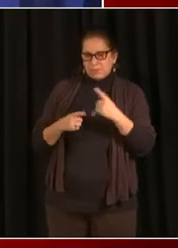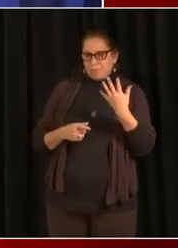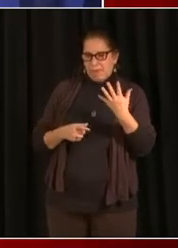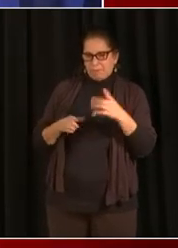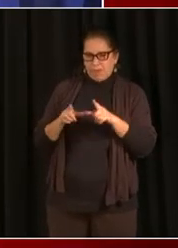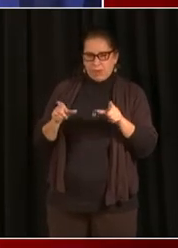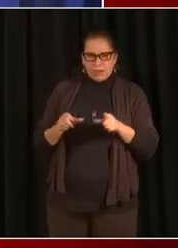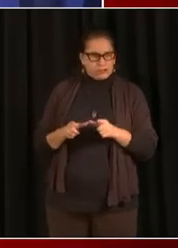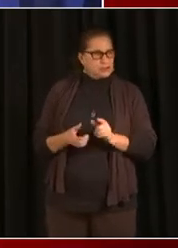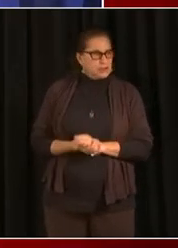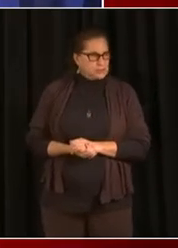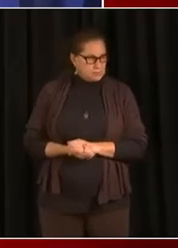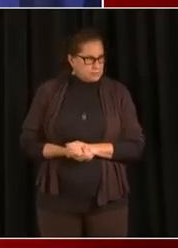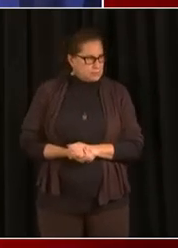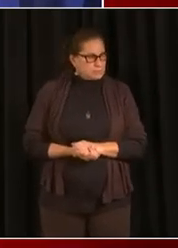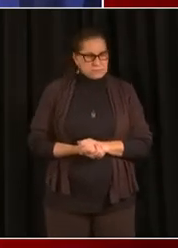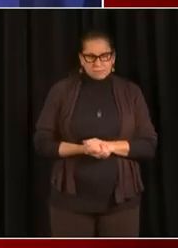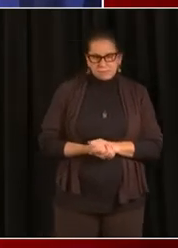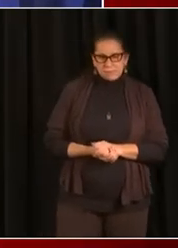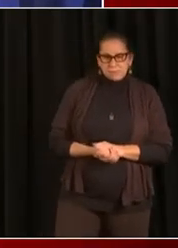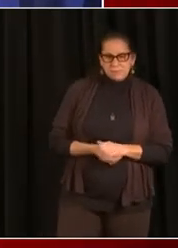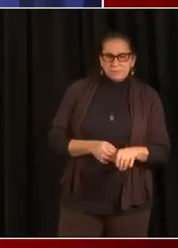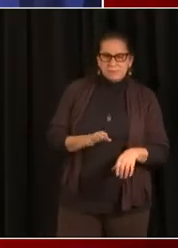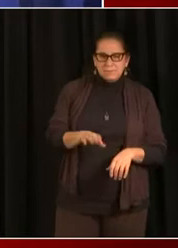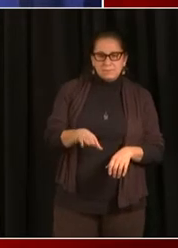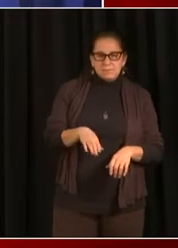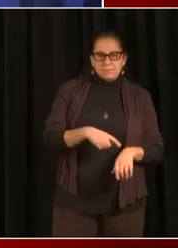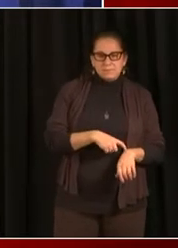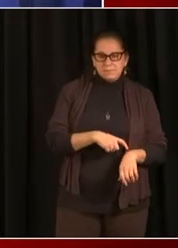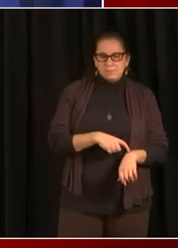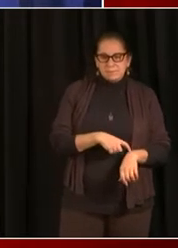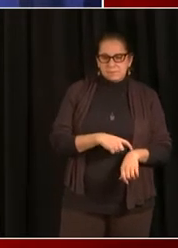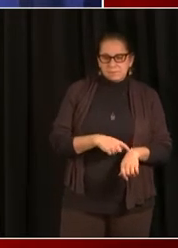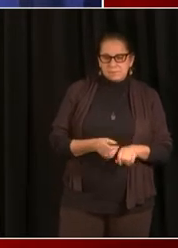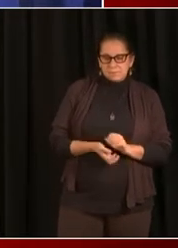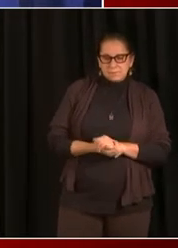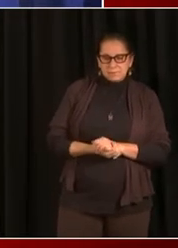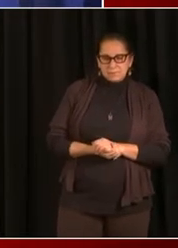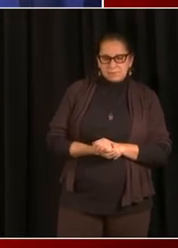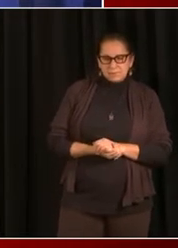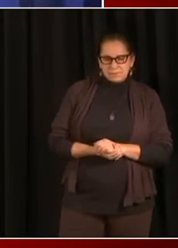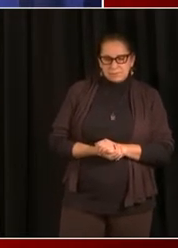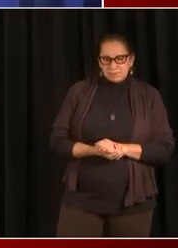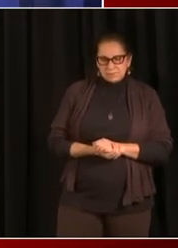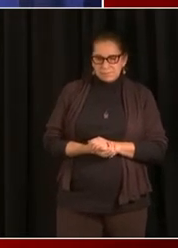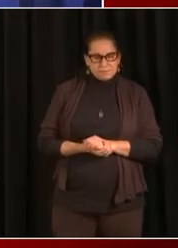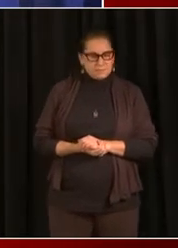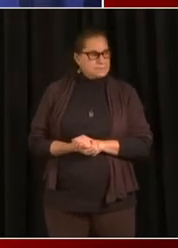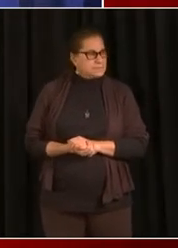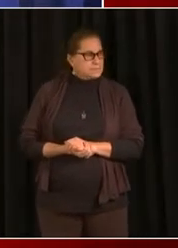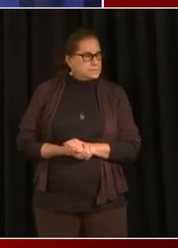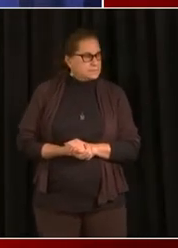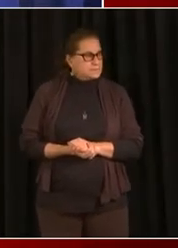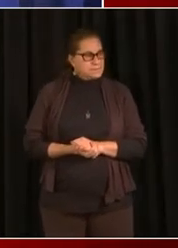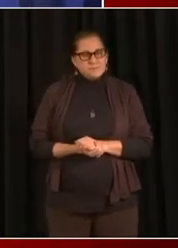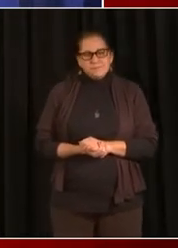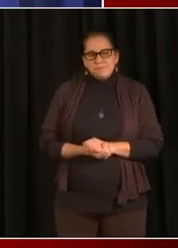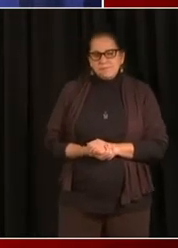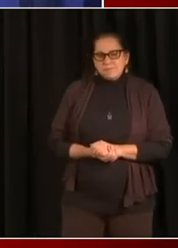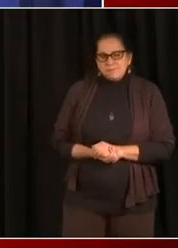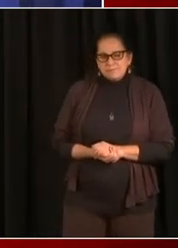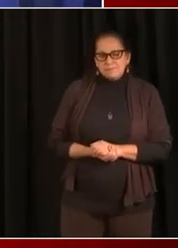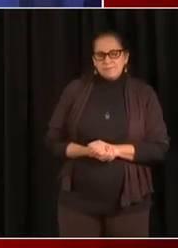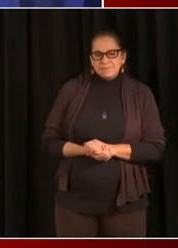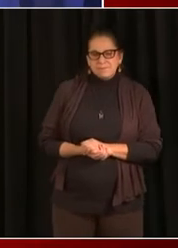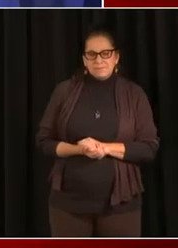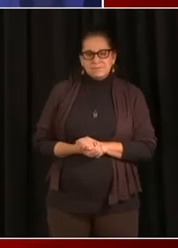yes, you are eligible to apply, similar and in line with all of the funds, all of the relief funds that we've rolled out in the last 10 months.